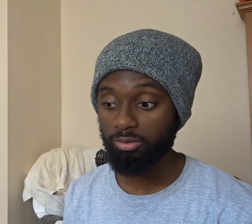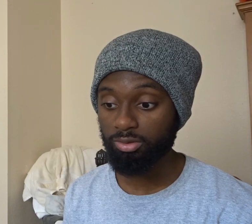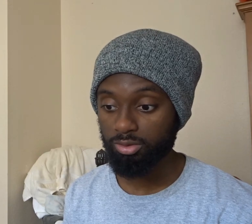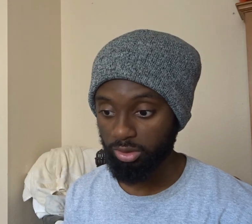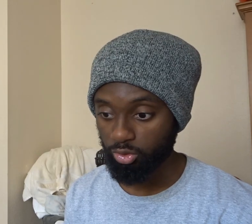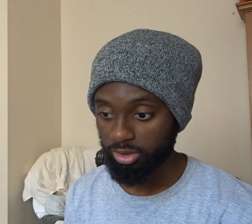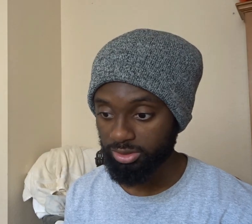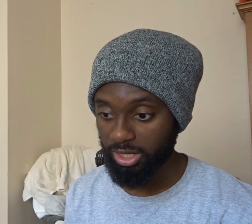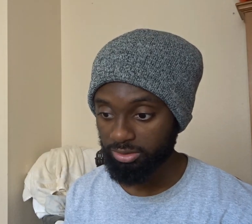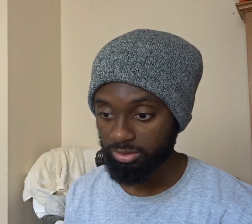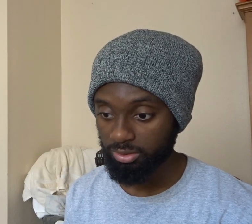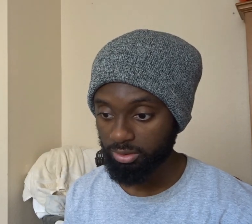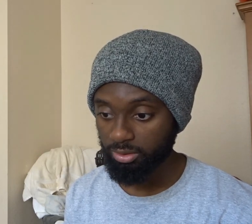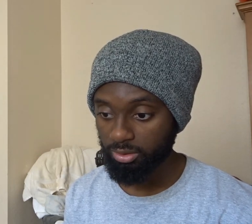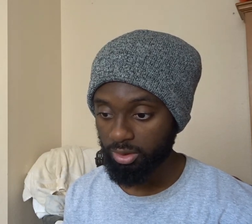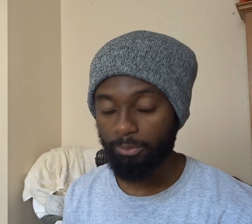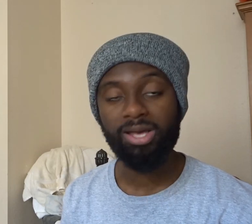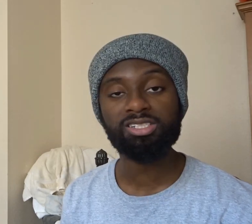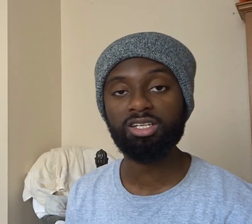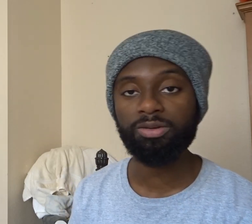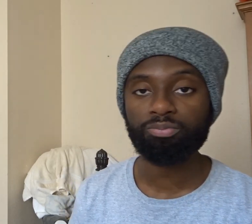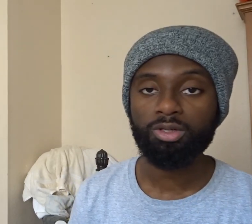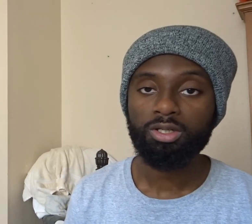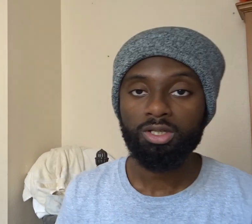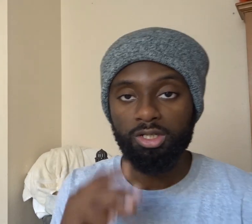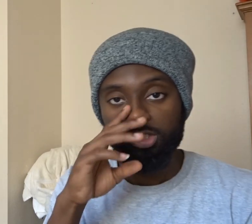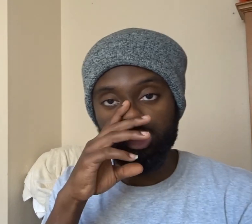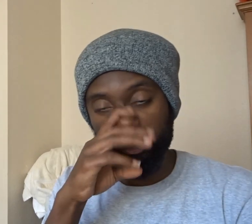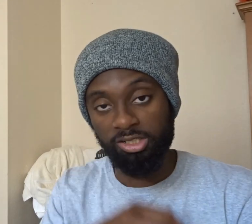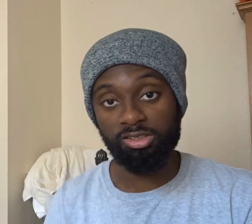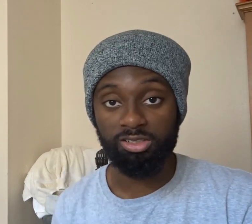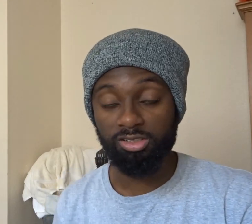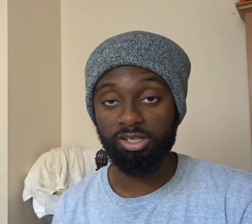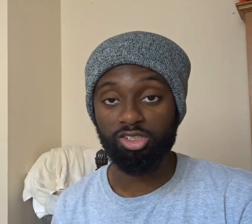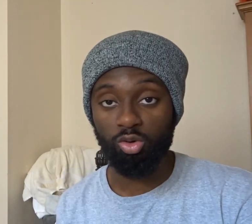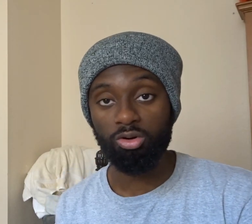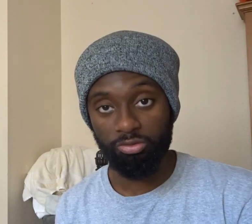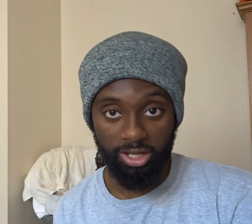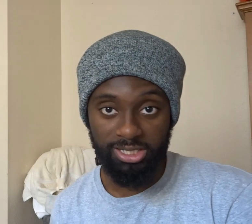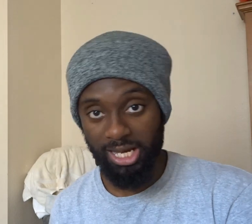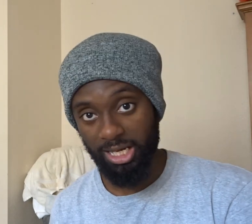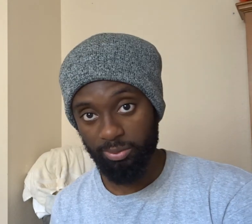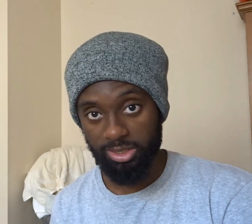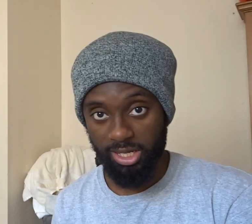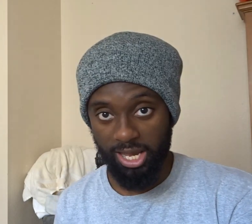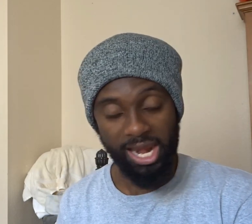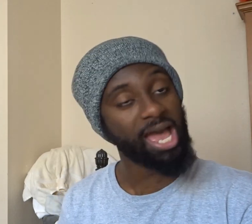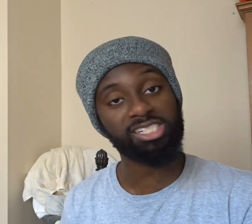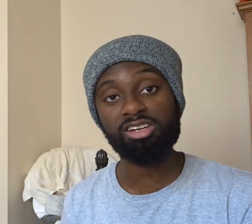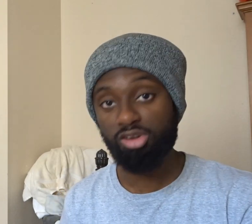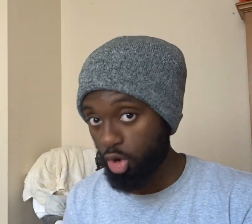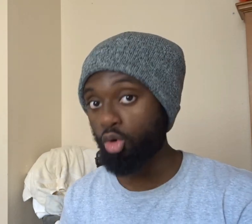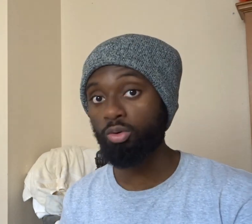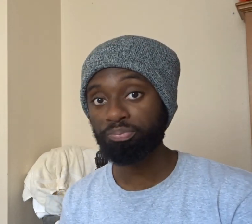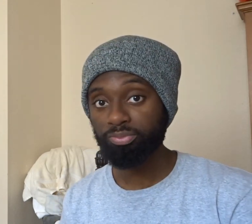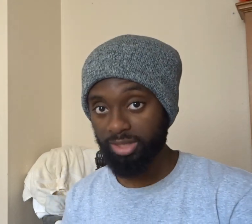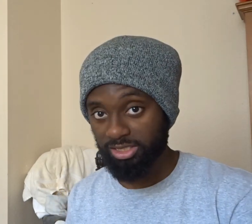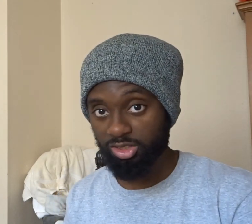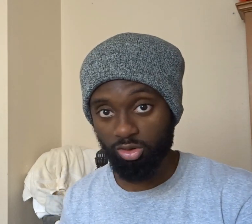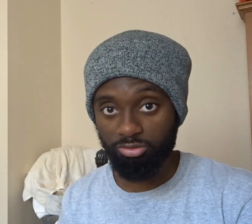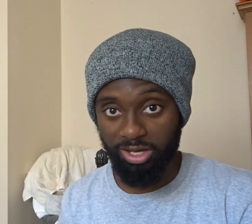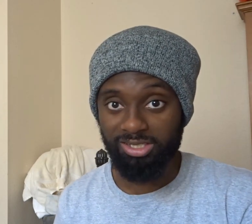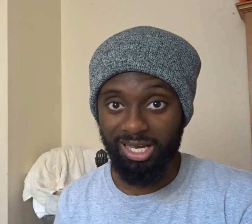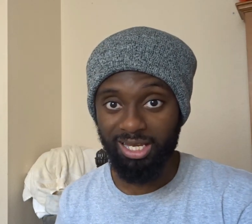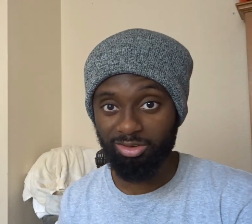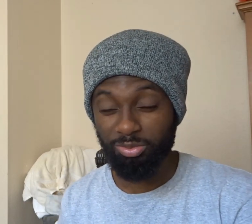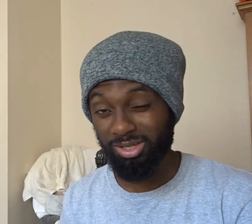Press Conference. Wait, criticized? Basically, she is doing fake sign language. And I actually know that